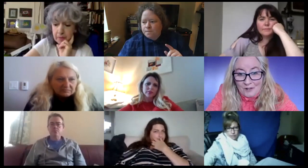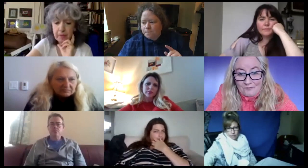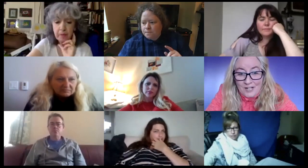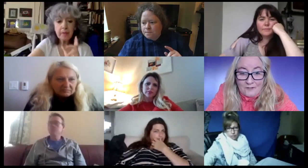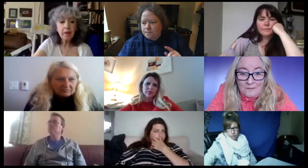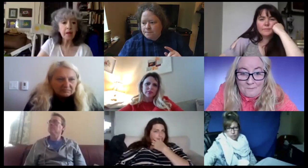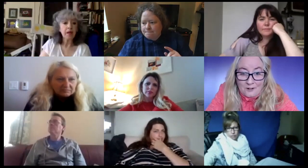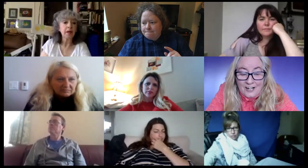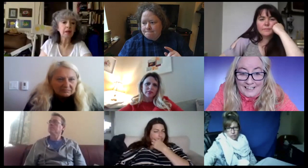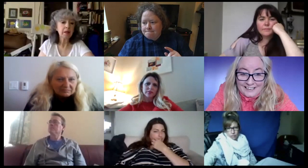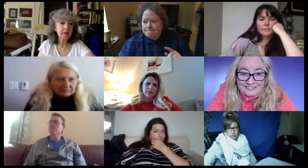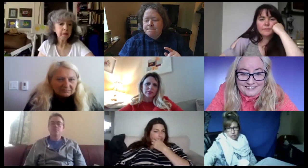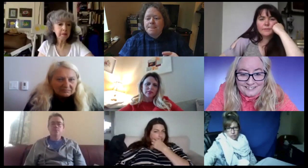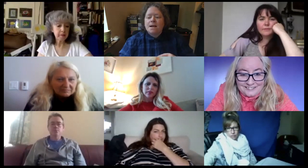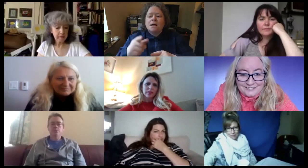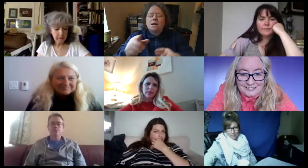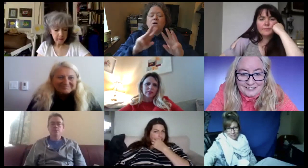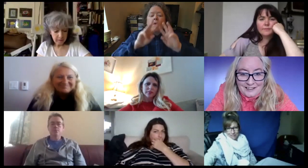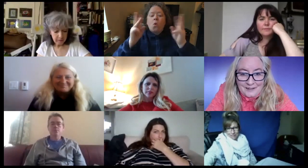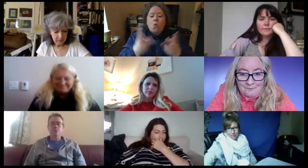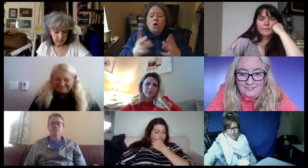comes from. Now remember, hang on.